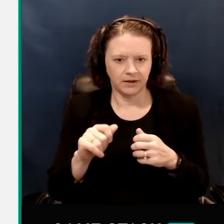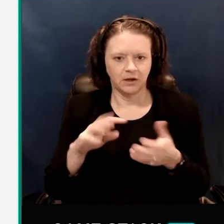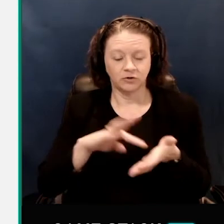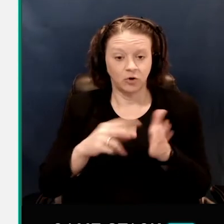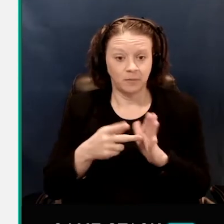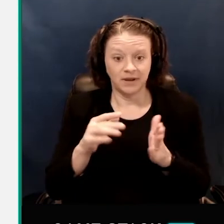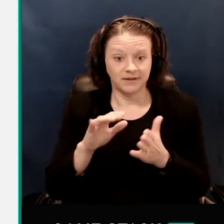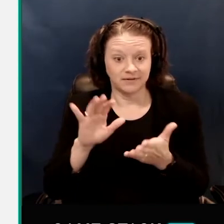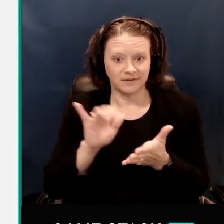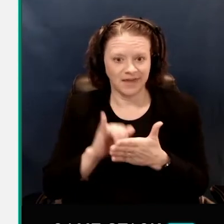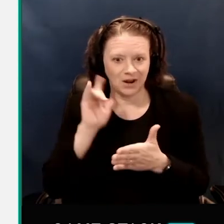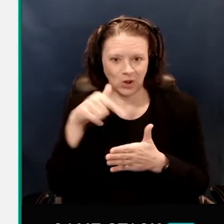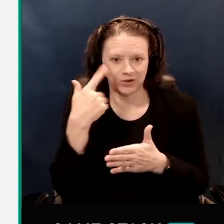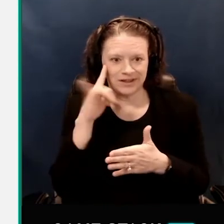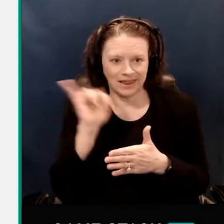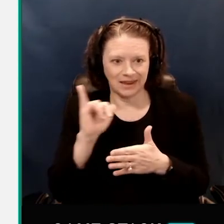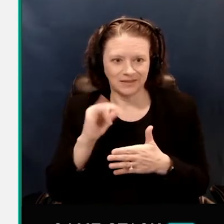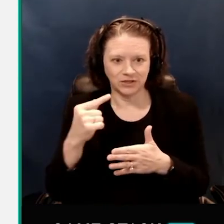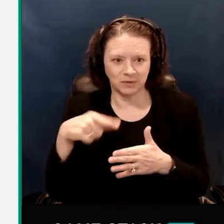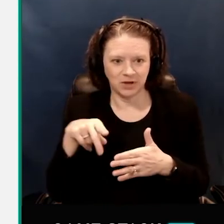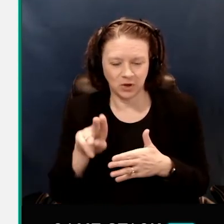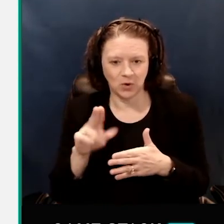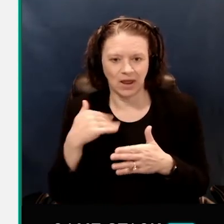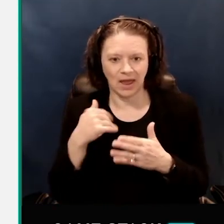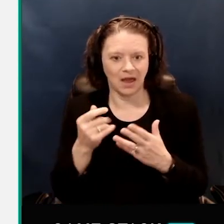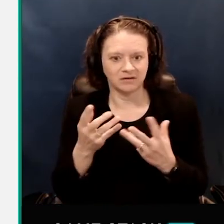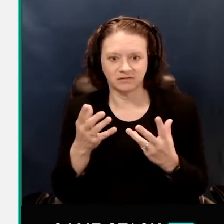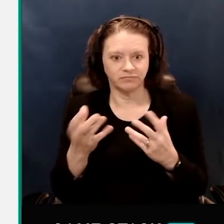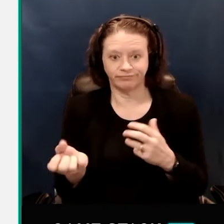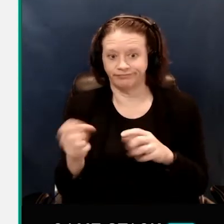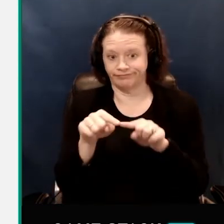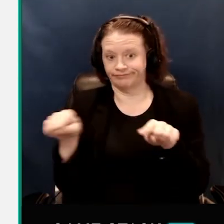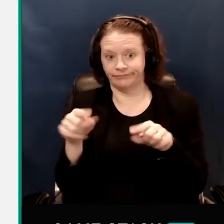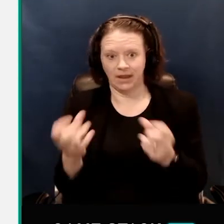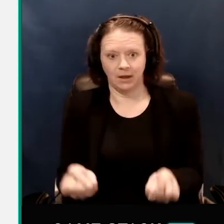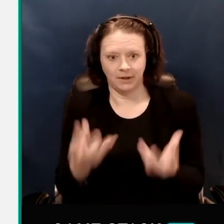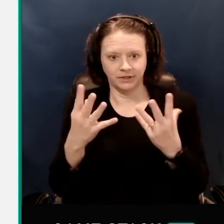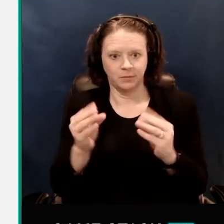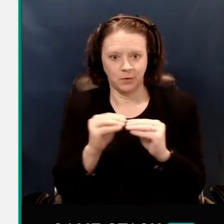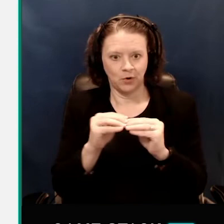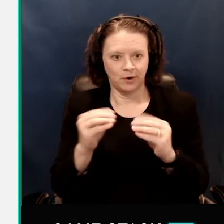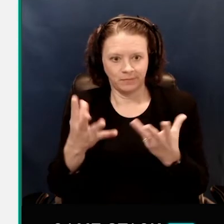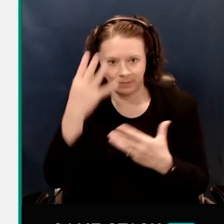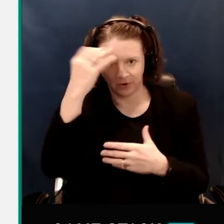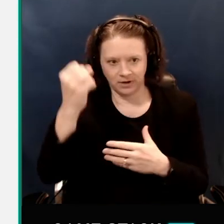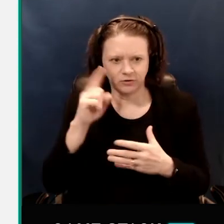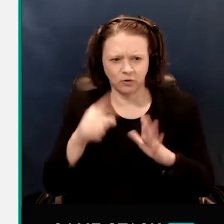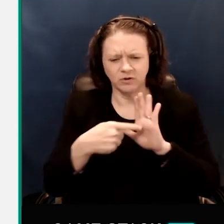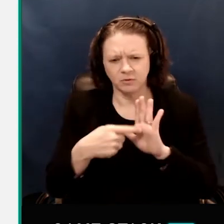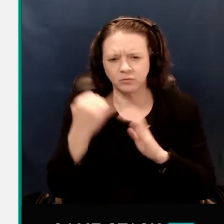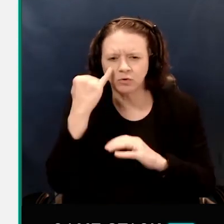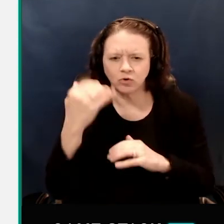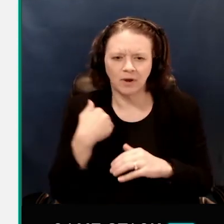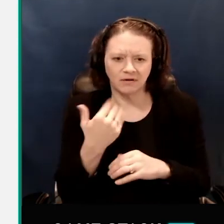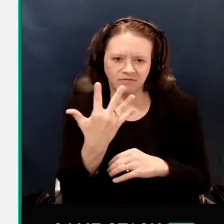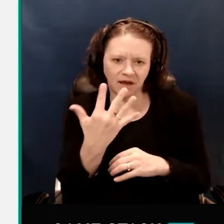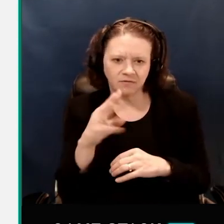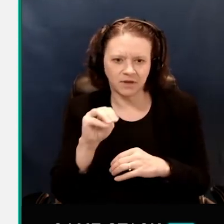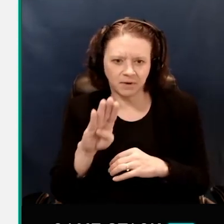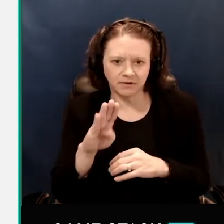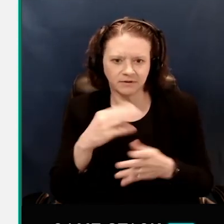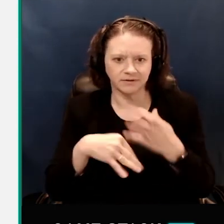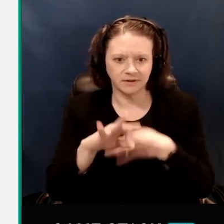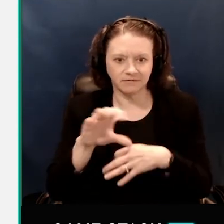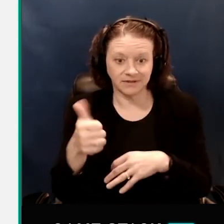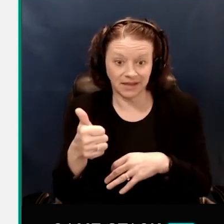data as you needed to before, let's say you have 5 megabytes instead of 10, because you're being very selective and you really said, oh, I only need those